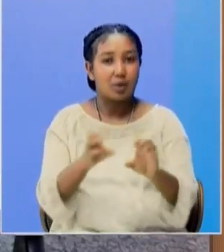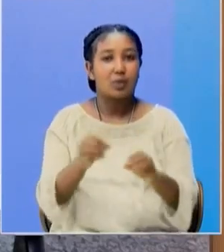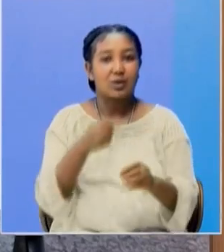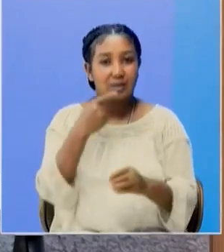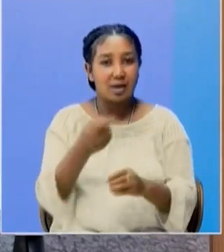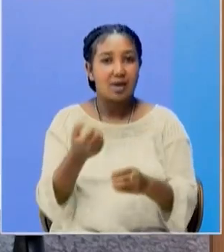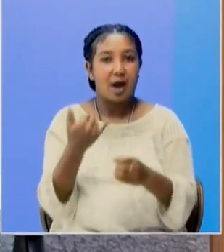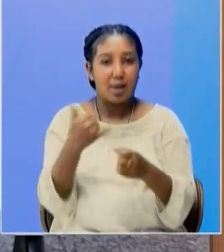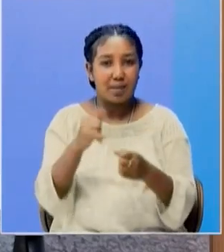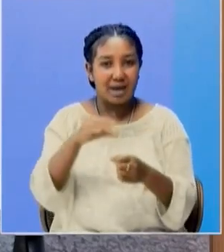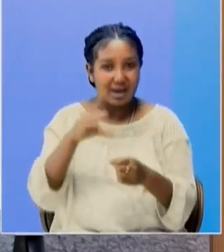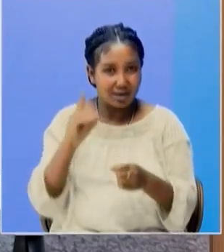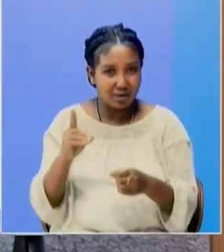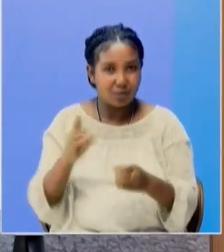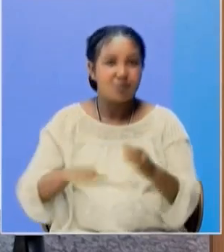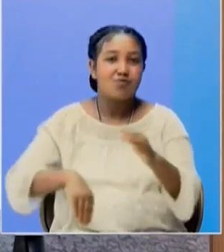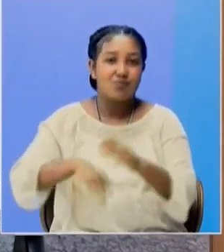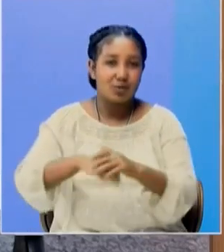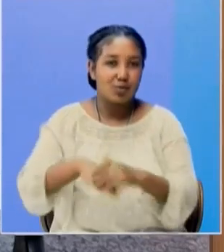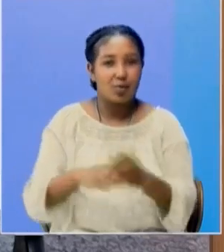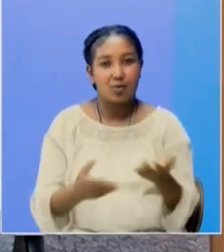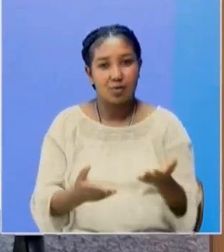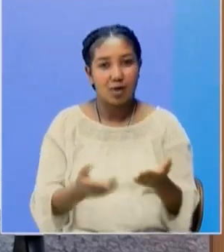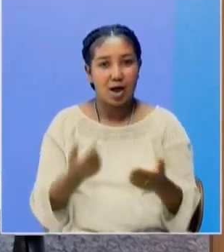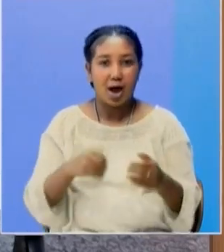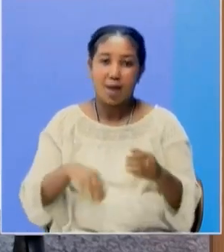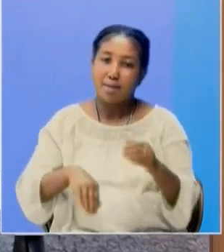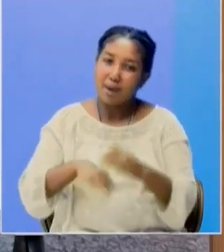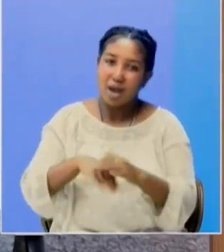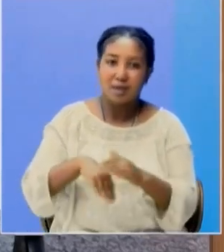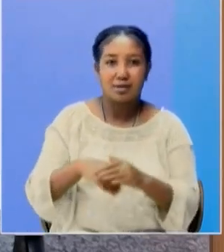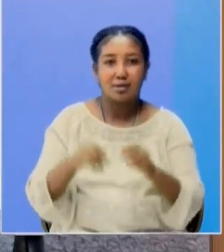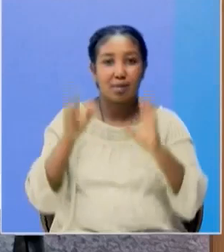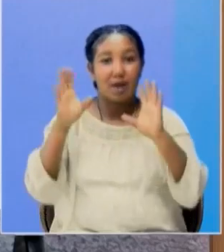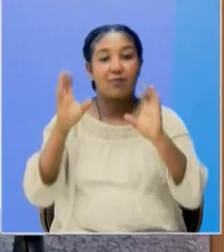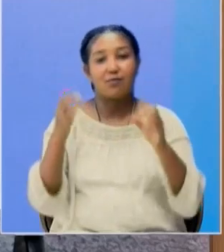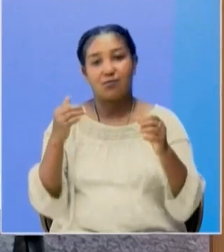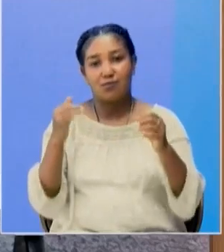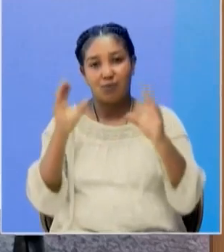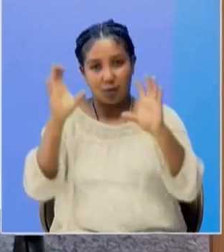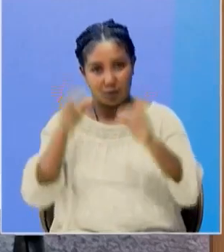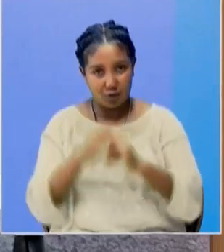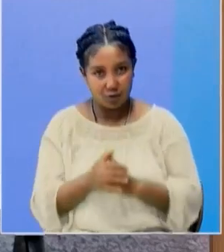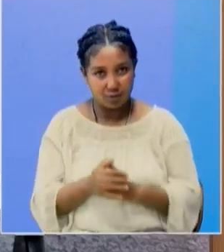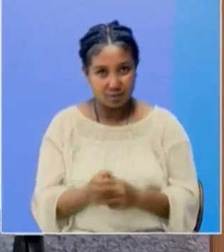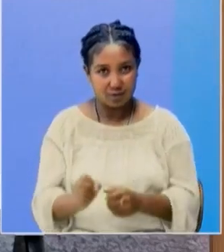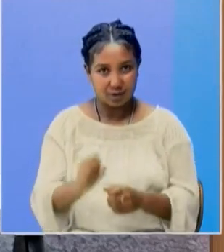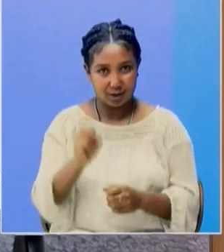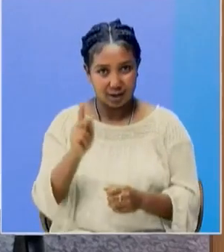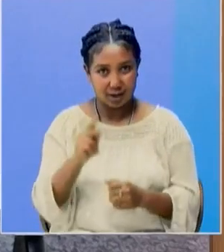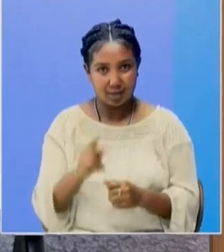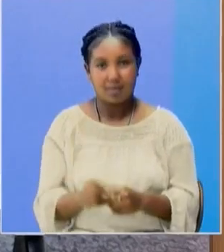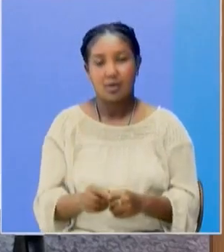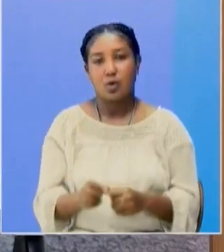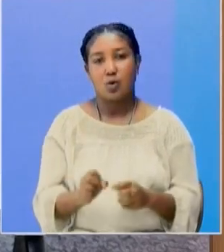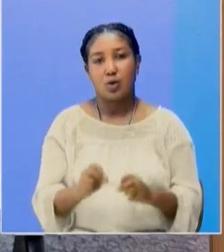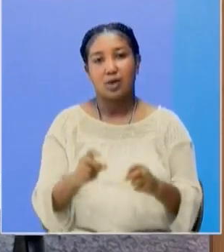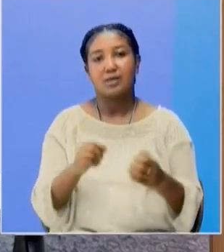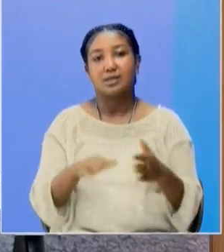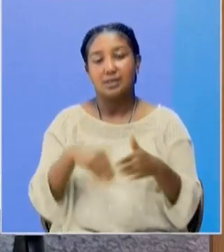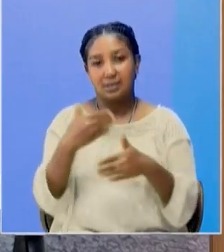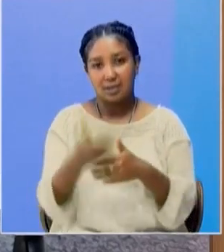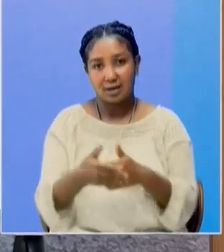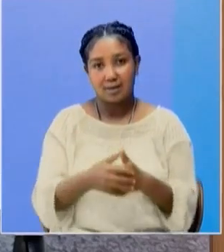say, I played football. I played volleyball. Is it clear? Okay.